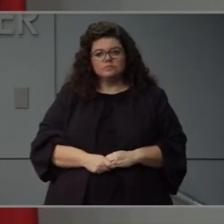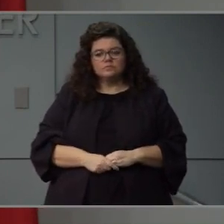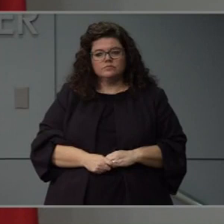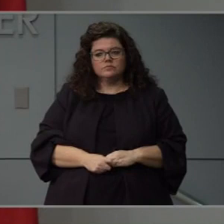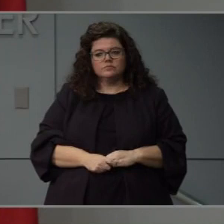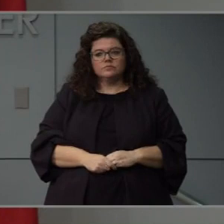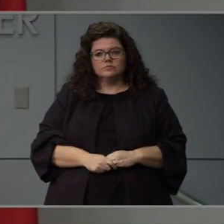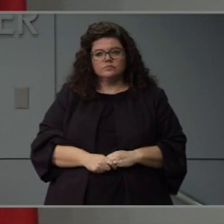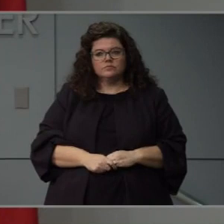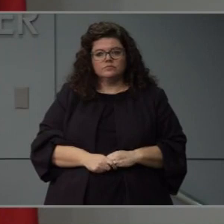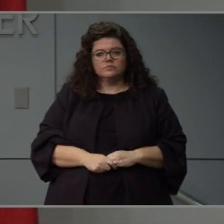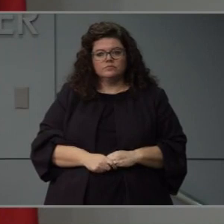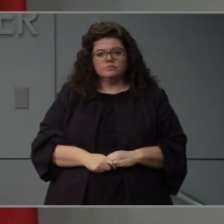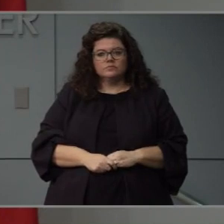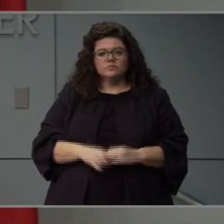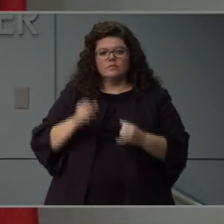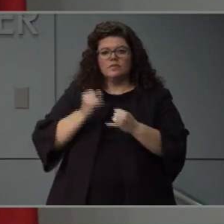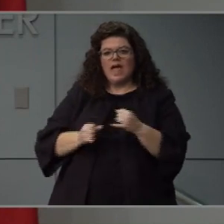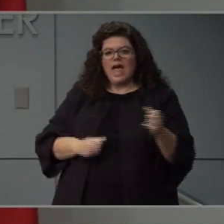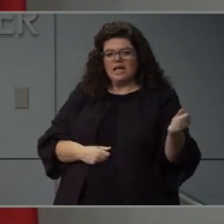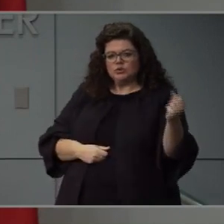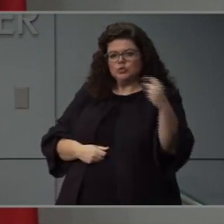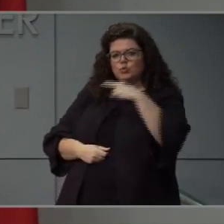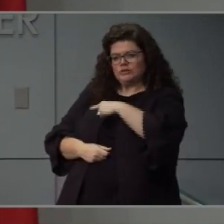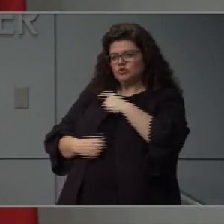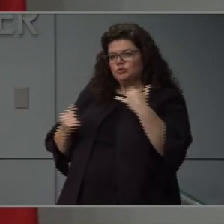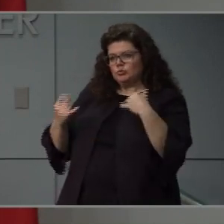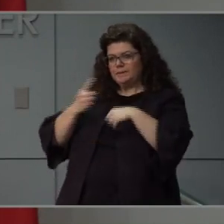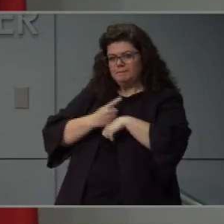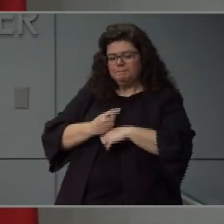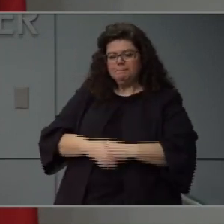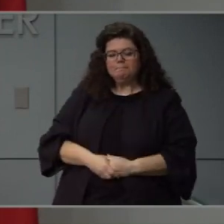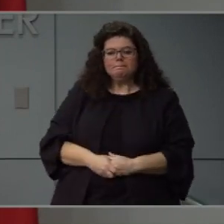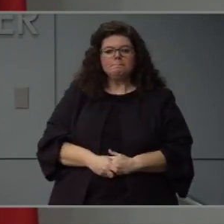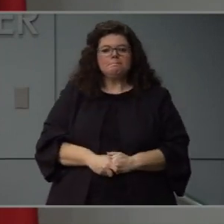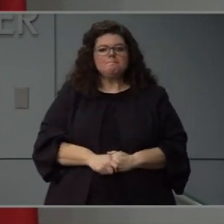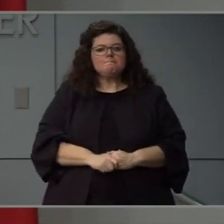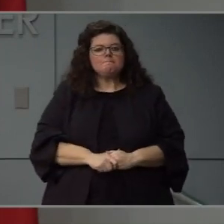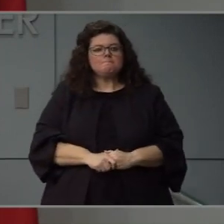Our final question today will be from Luke DeCock with the News Observer.